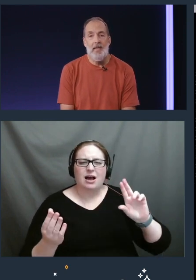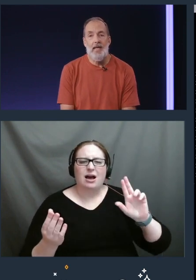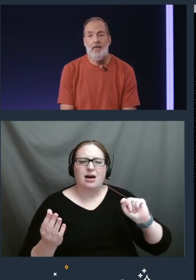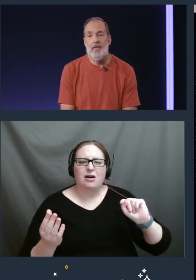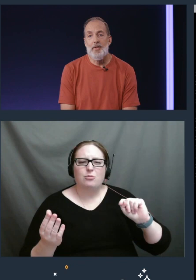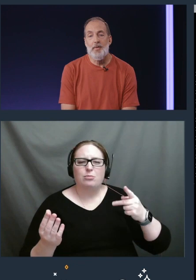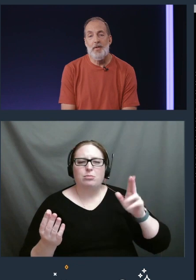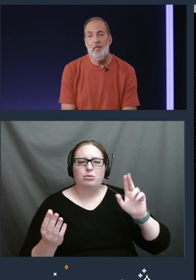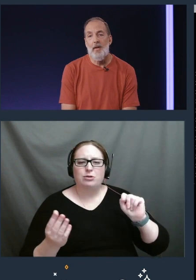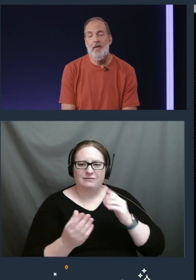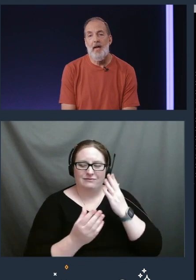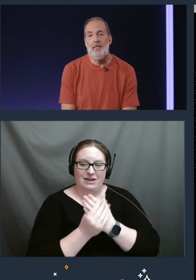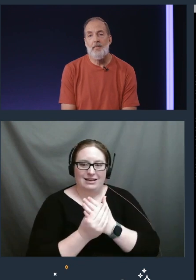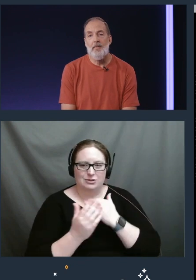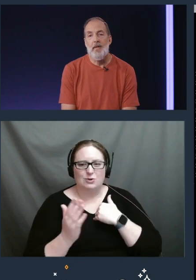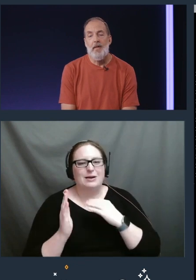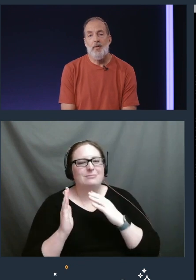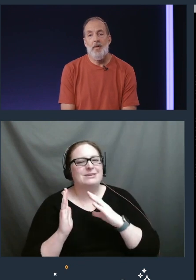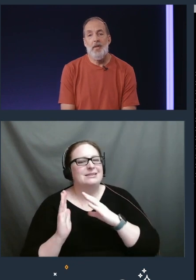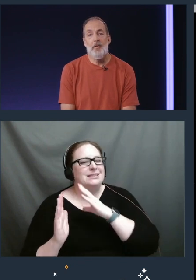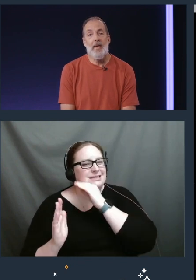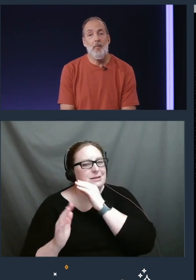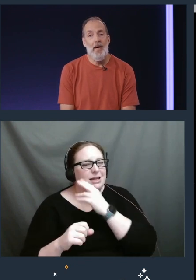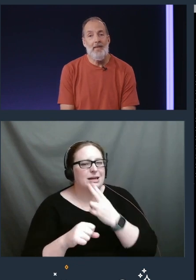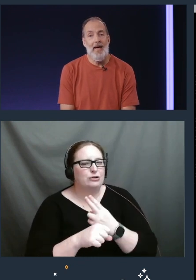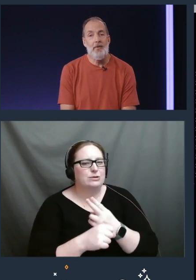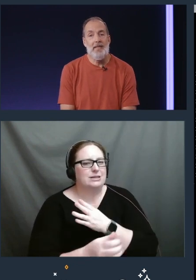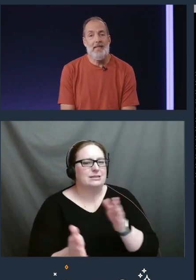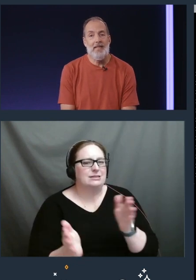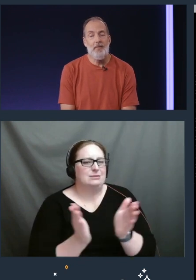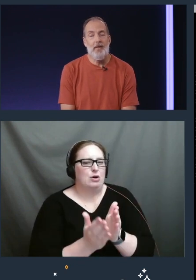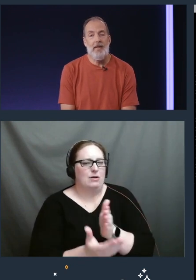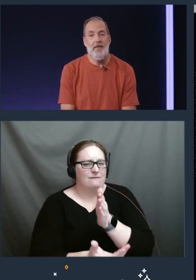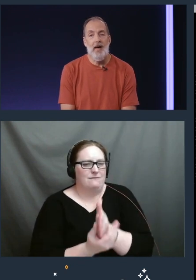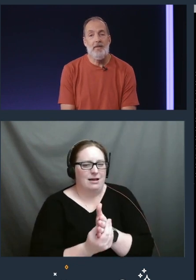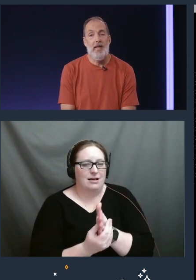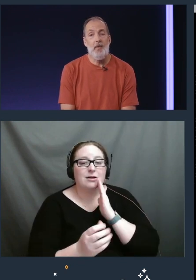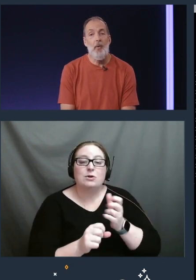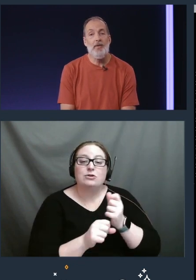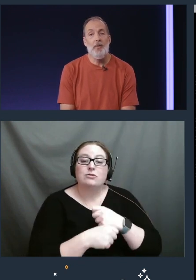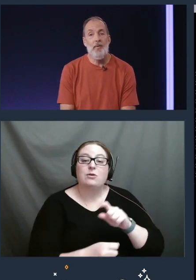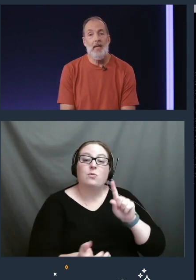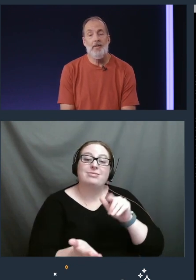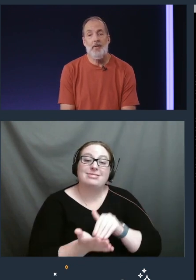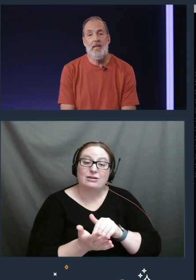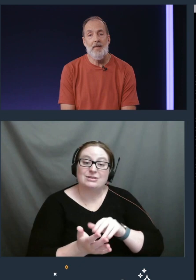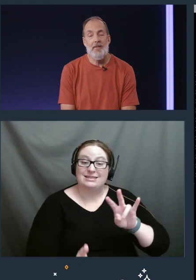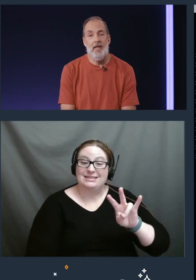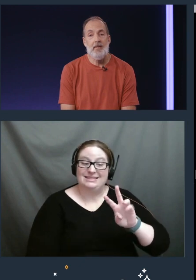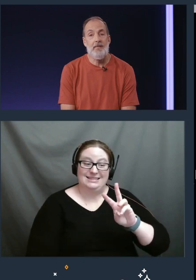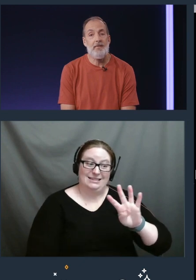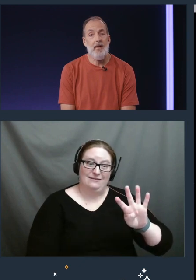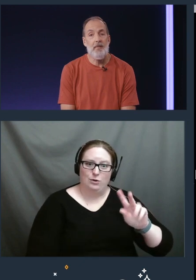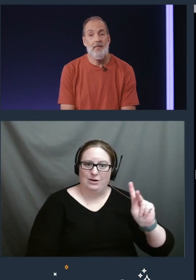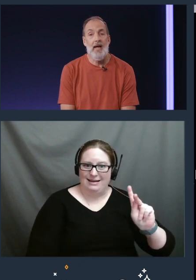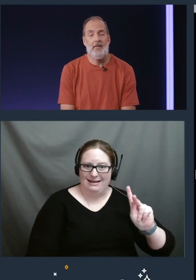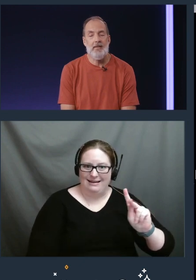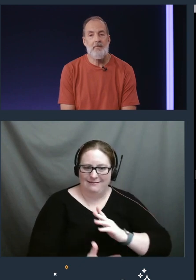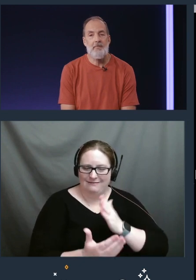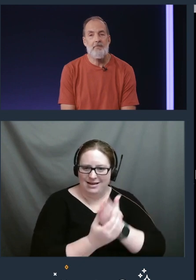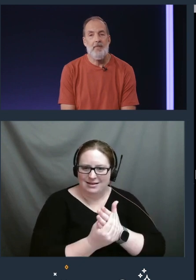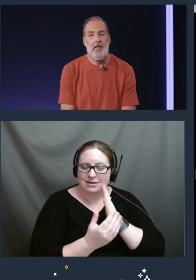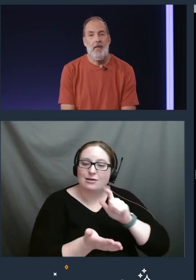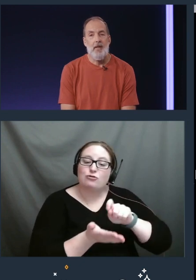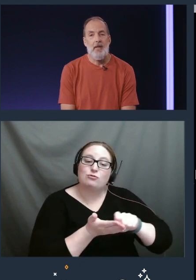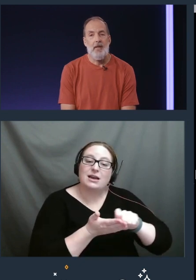I'm simulating this using small file. So I'm going to create 1,064K files, and I'm going to write it to the FSX file